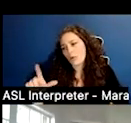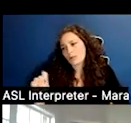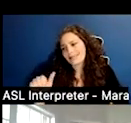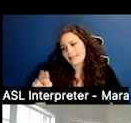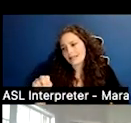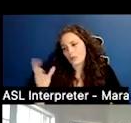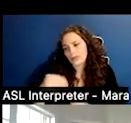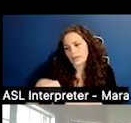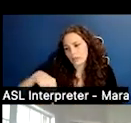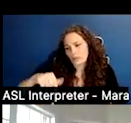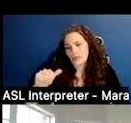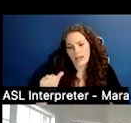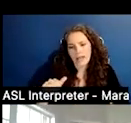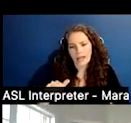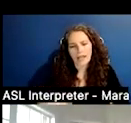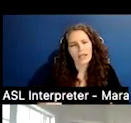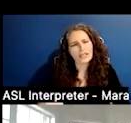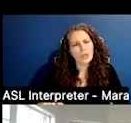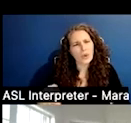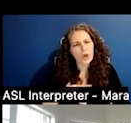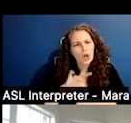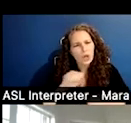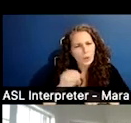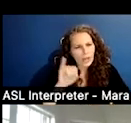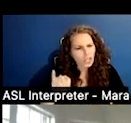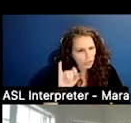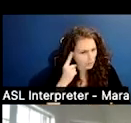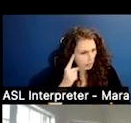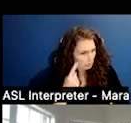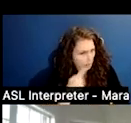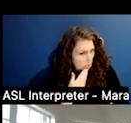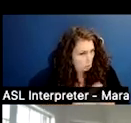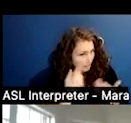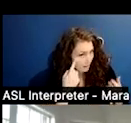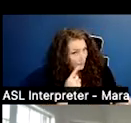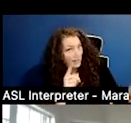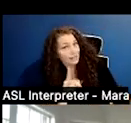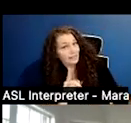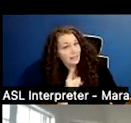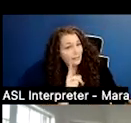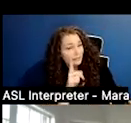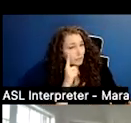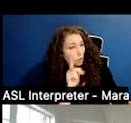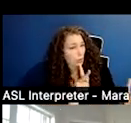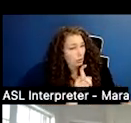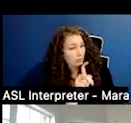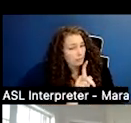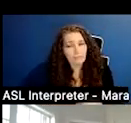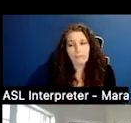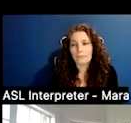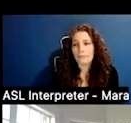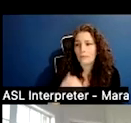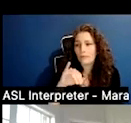Basic statement and question, earthquake insurance effective for folks? How might you right. ask to that? So I think that it's